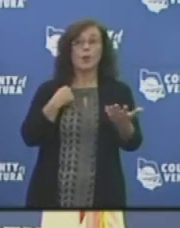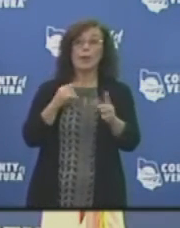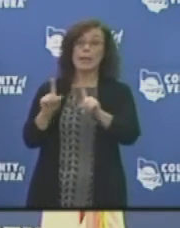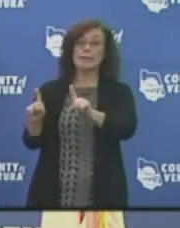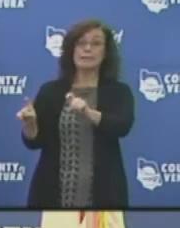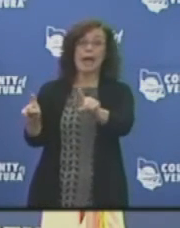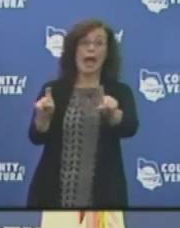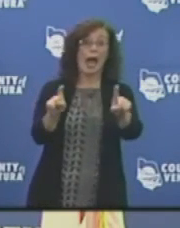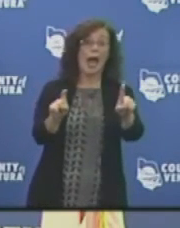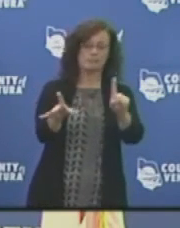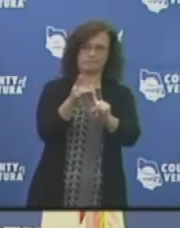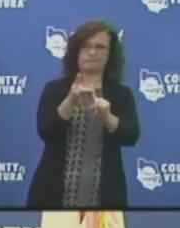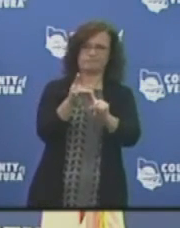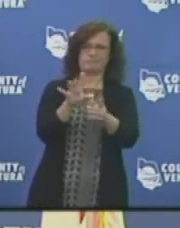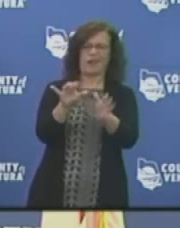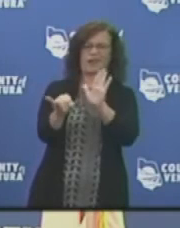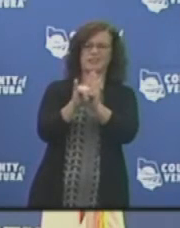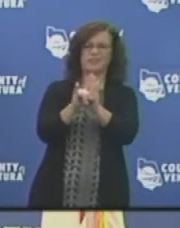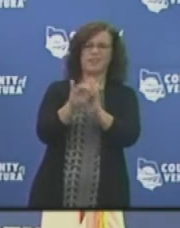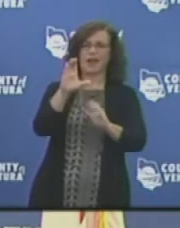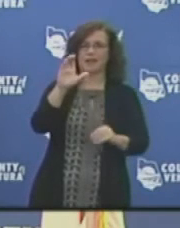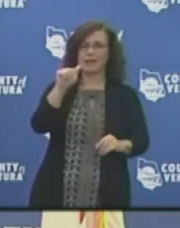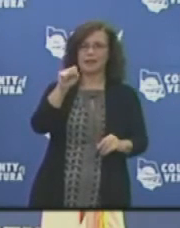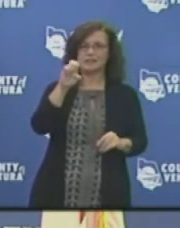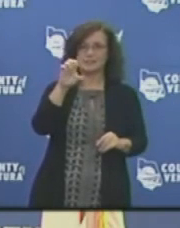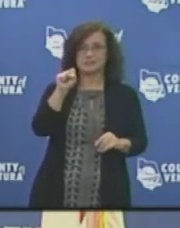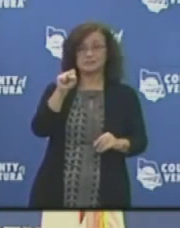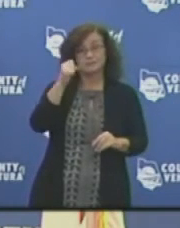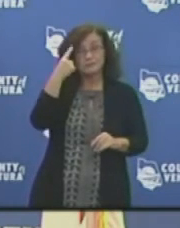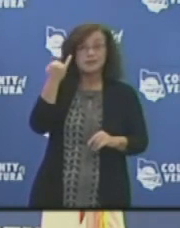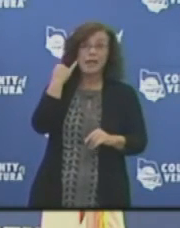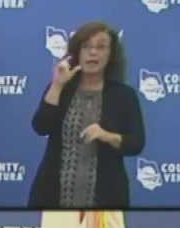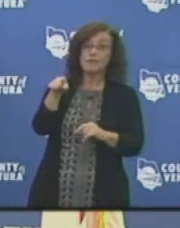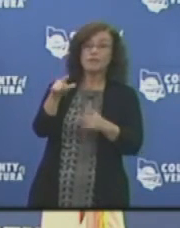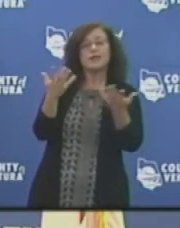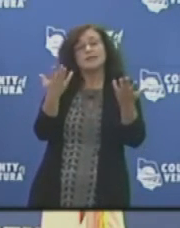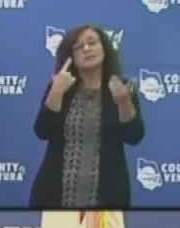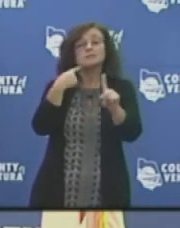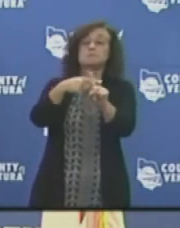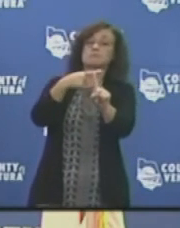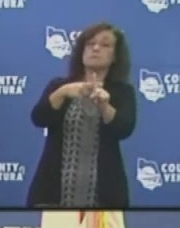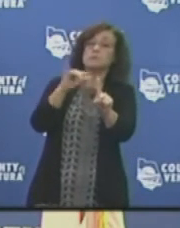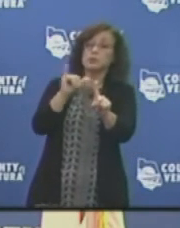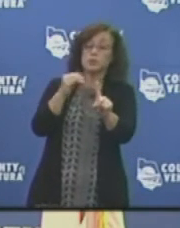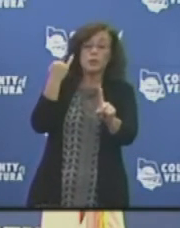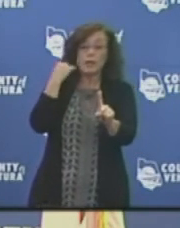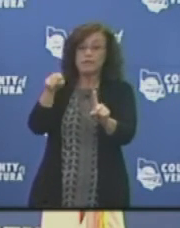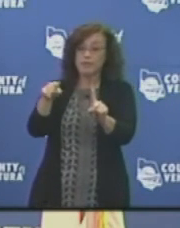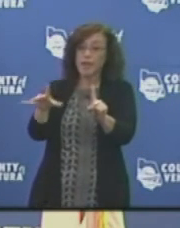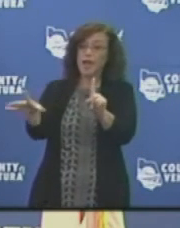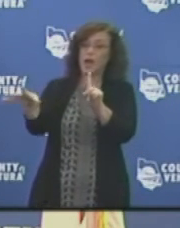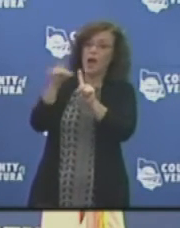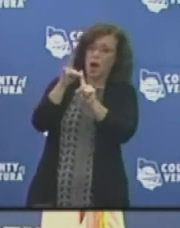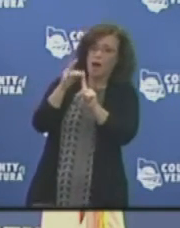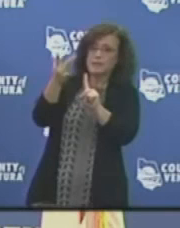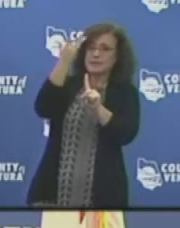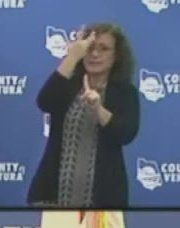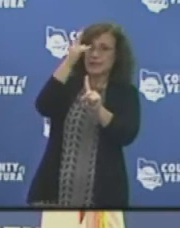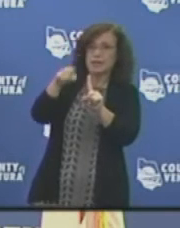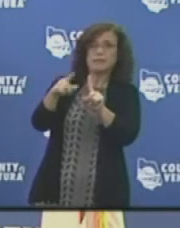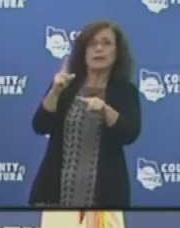But that's also the good news, because without that testing, those cases are in the community. People, most of the folks who have it don't even know they have it, and they're spreading